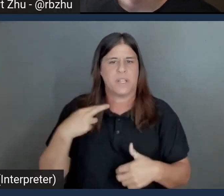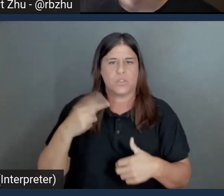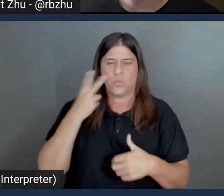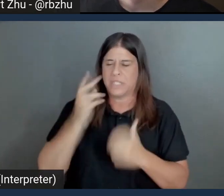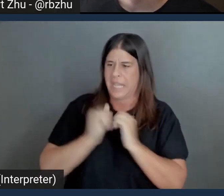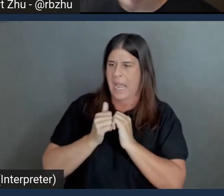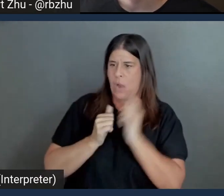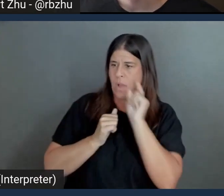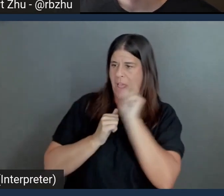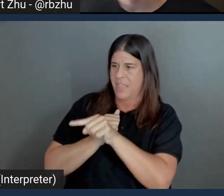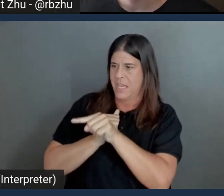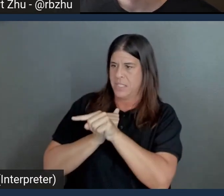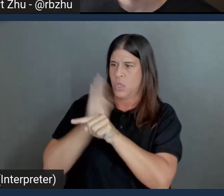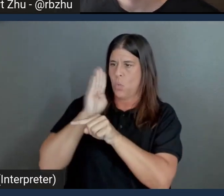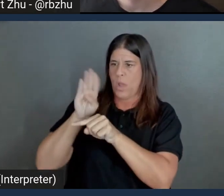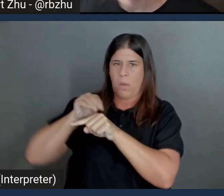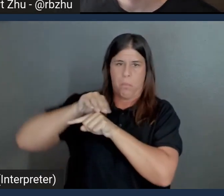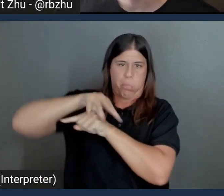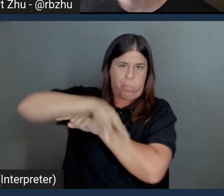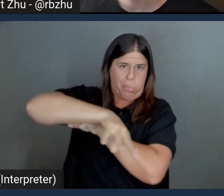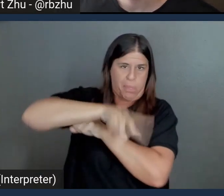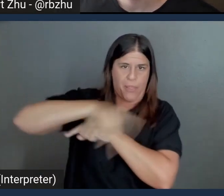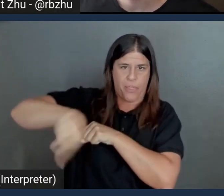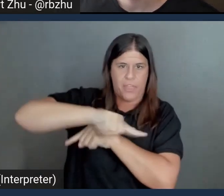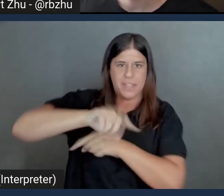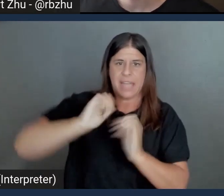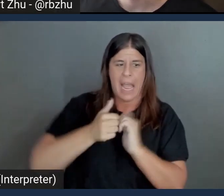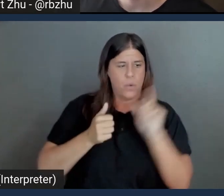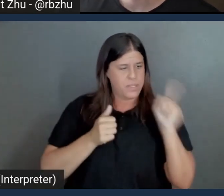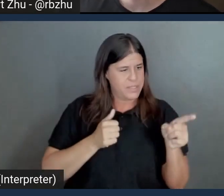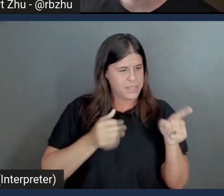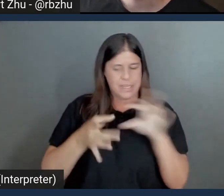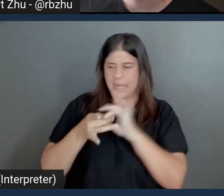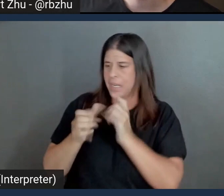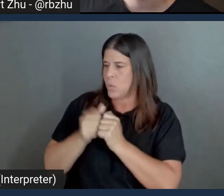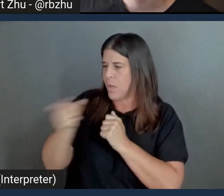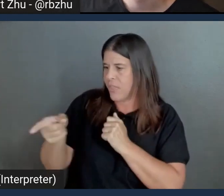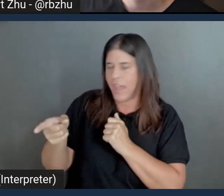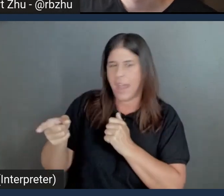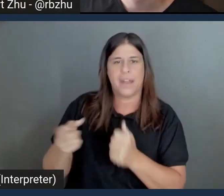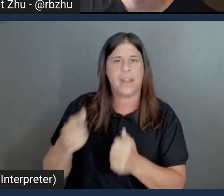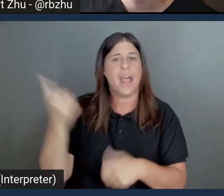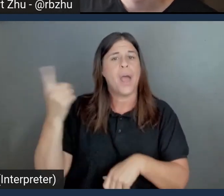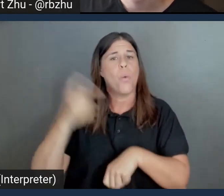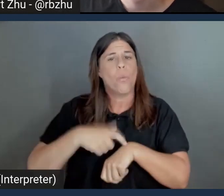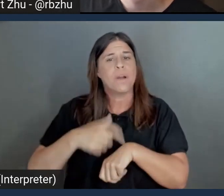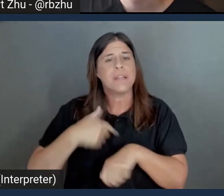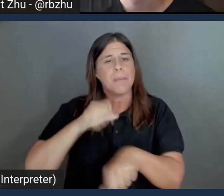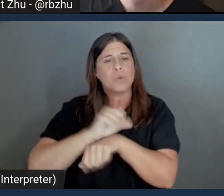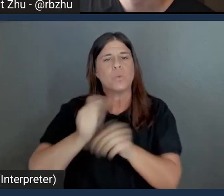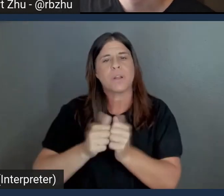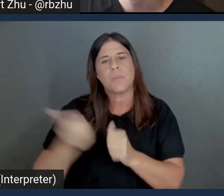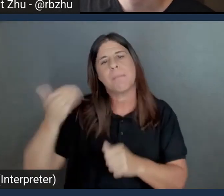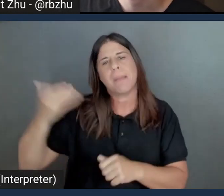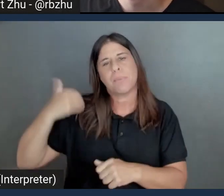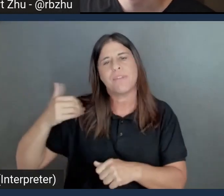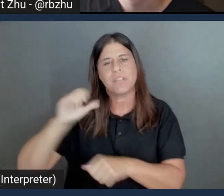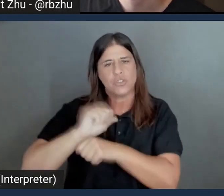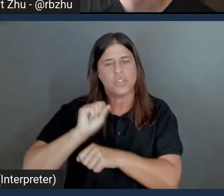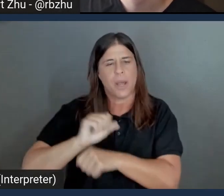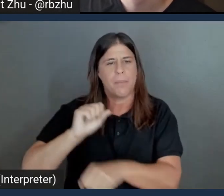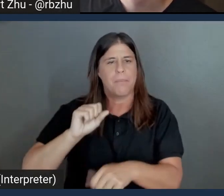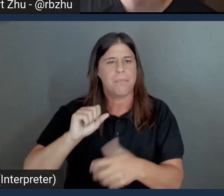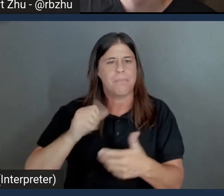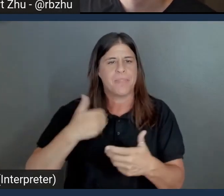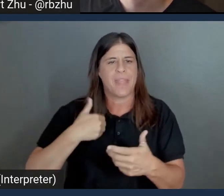how items are related to one another or how things are connected. At one point I was working in my previous job, I was working at a